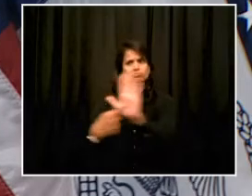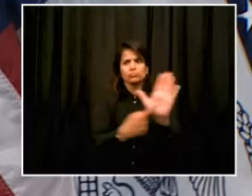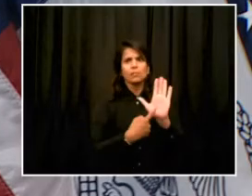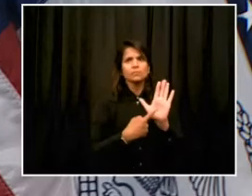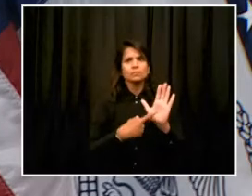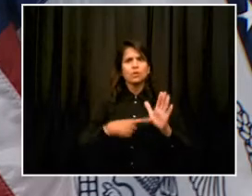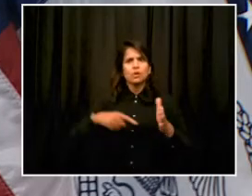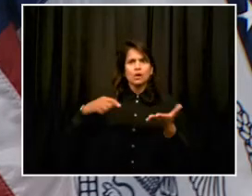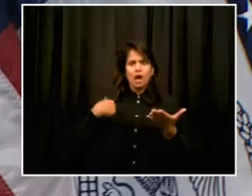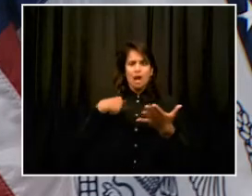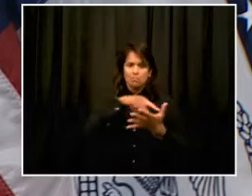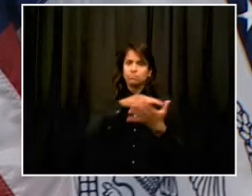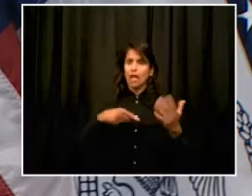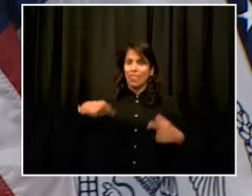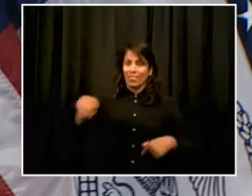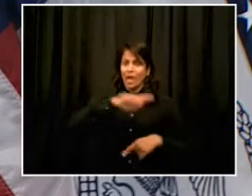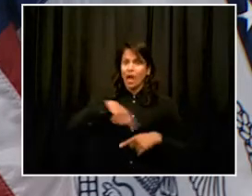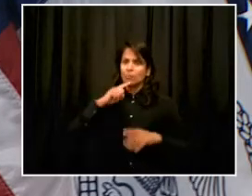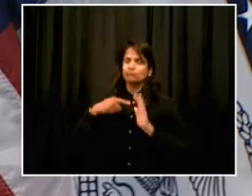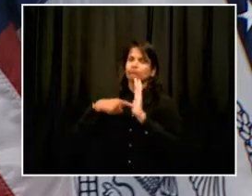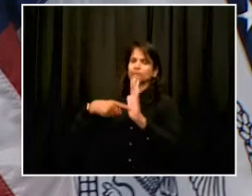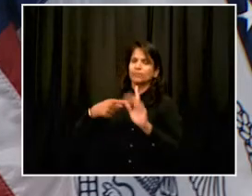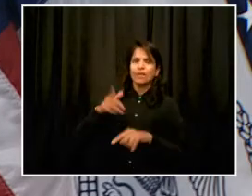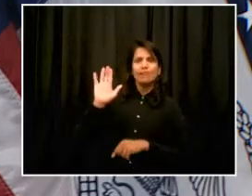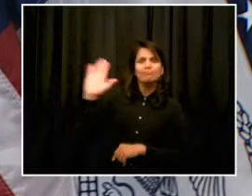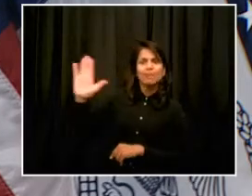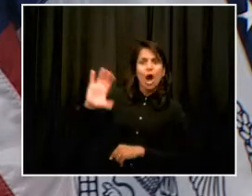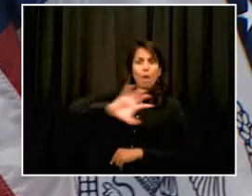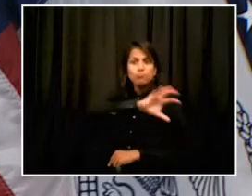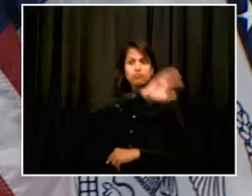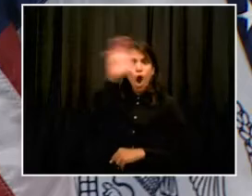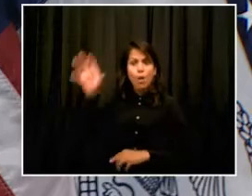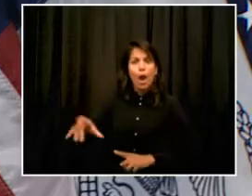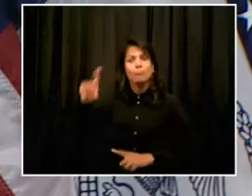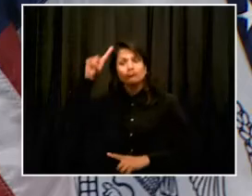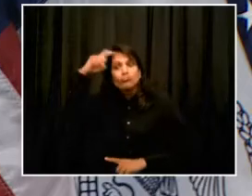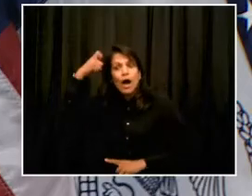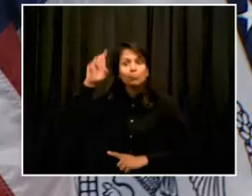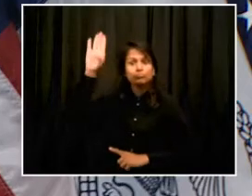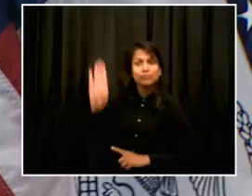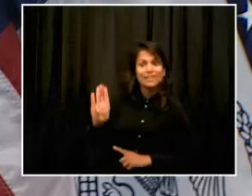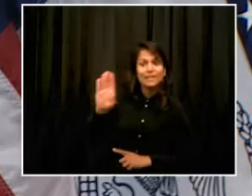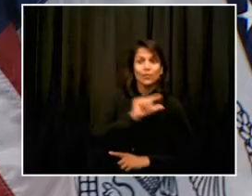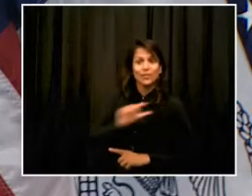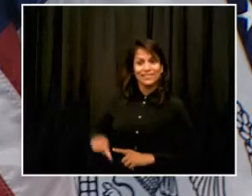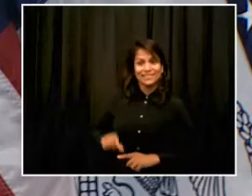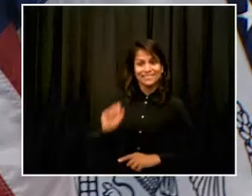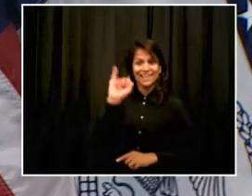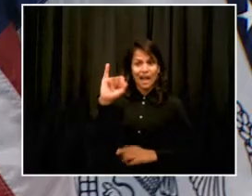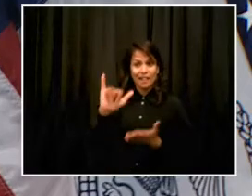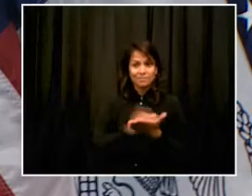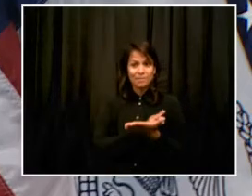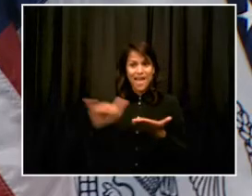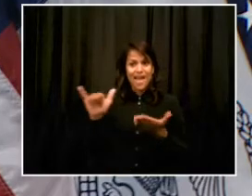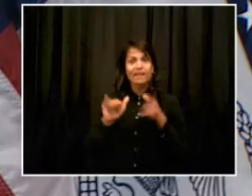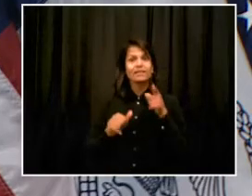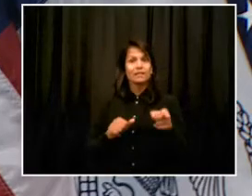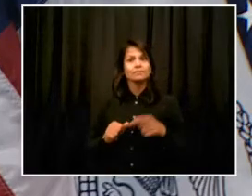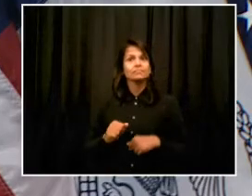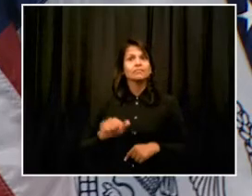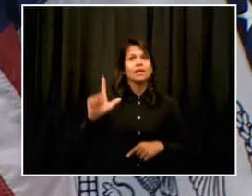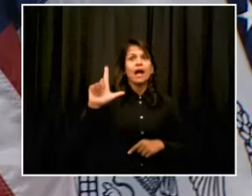it is, we need strong representation. We have worked really, really hard to create that throughout the administration. Can always do